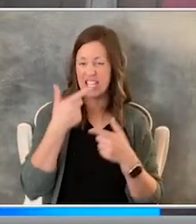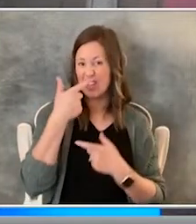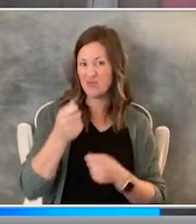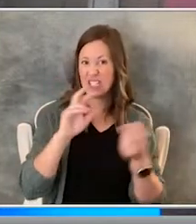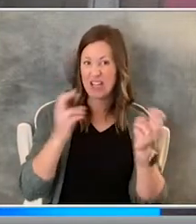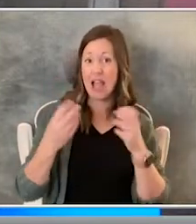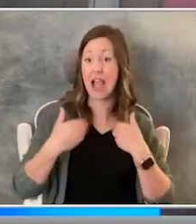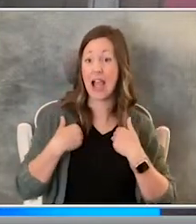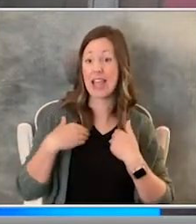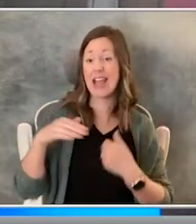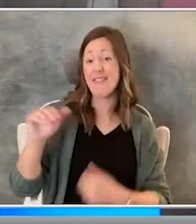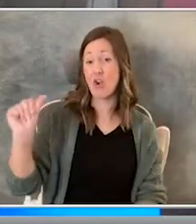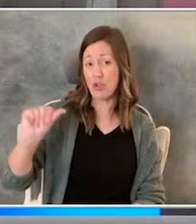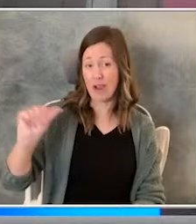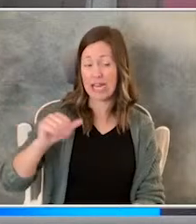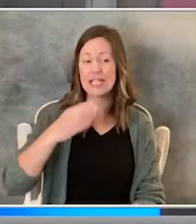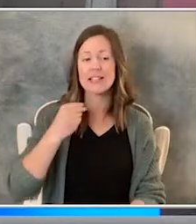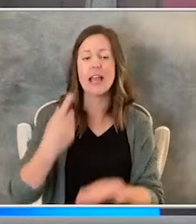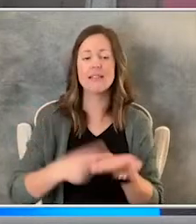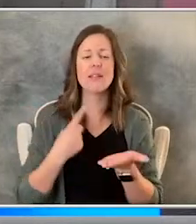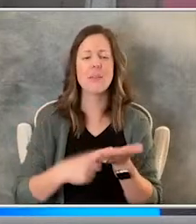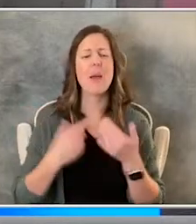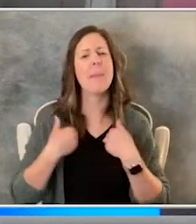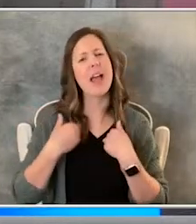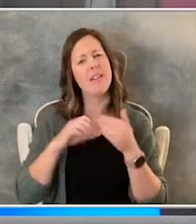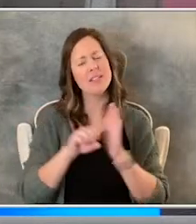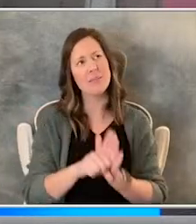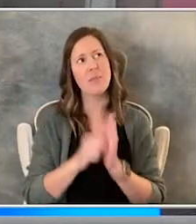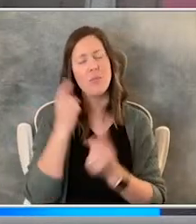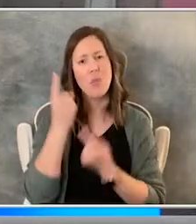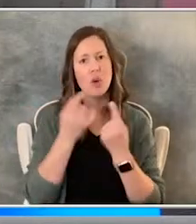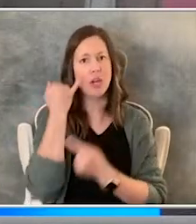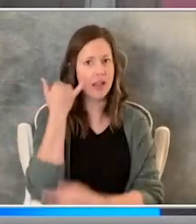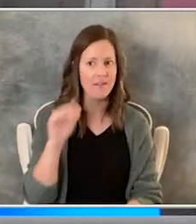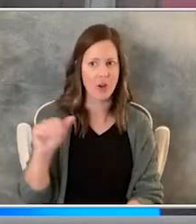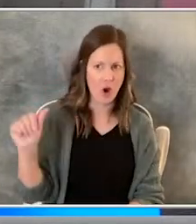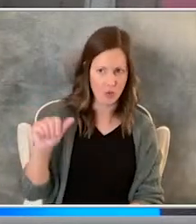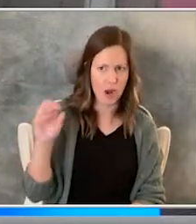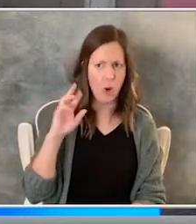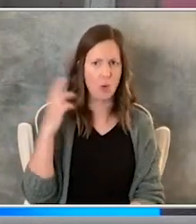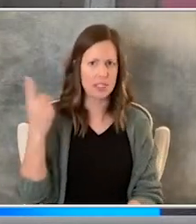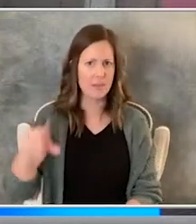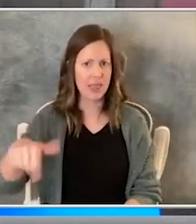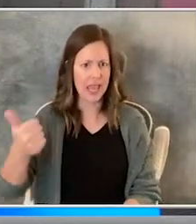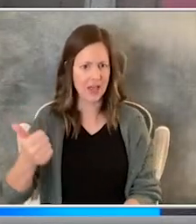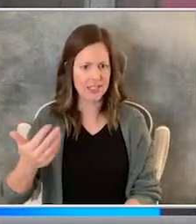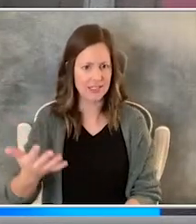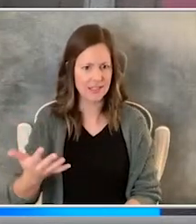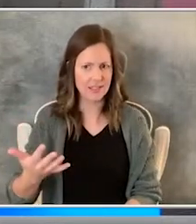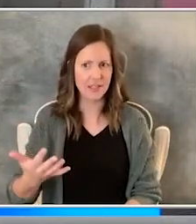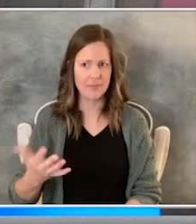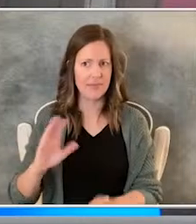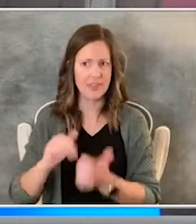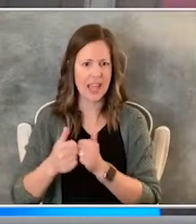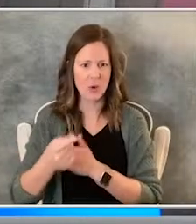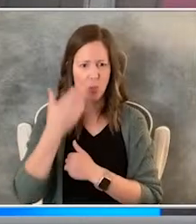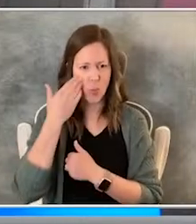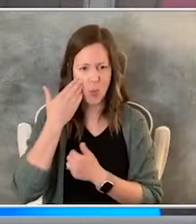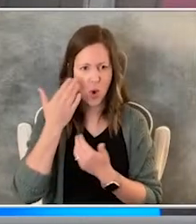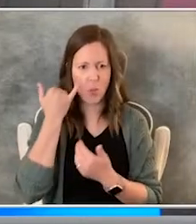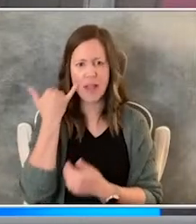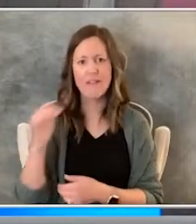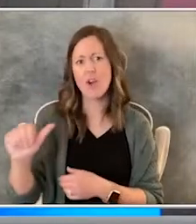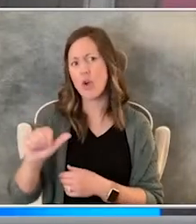different in its presentation. The classic description of that squeezed fist over your chest, that